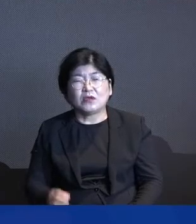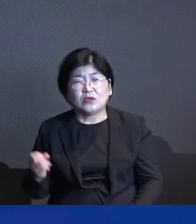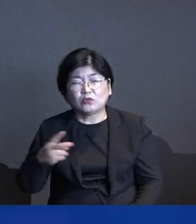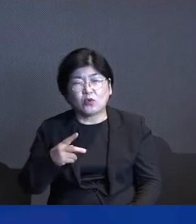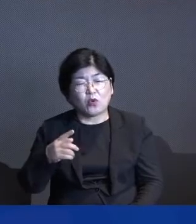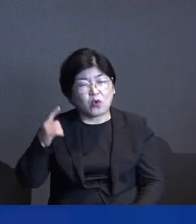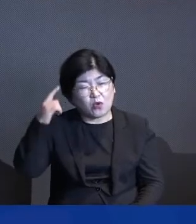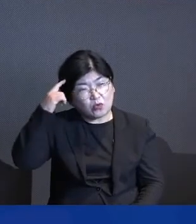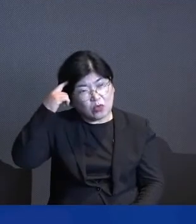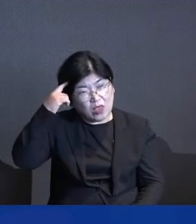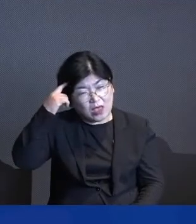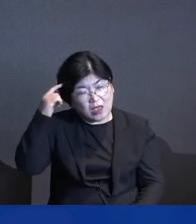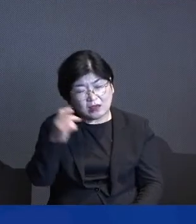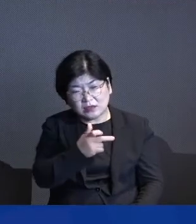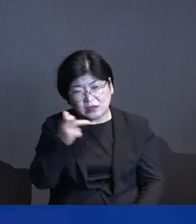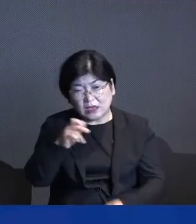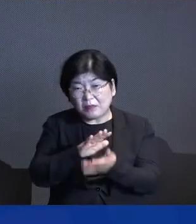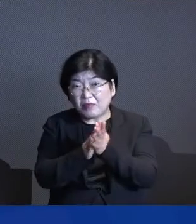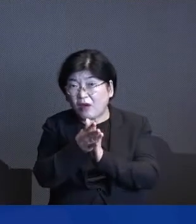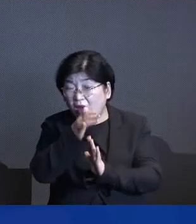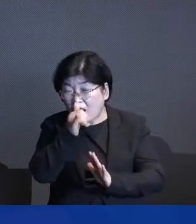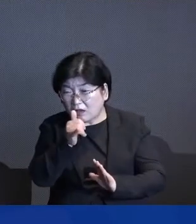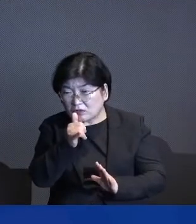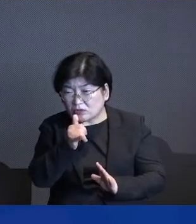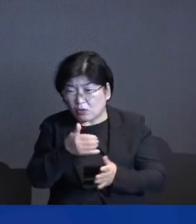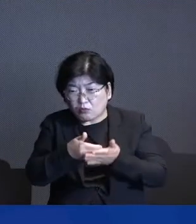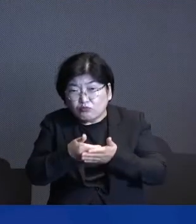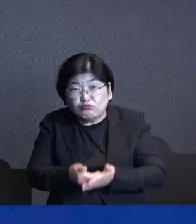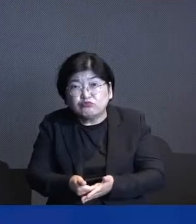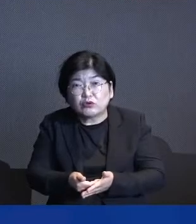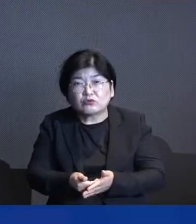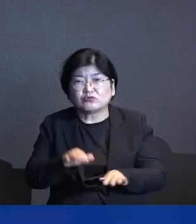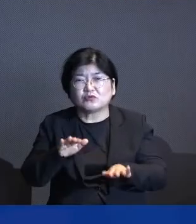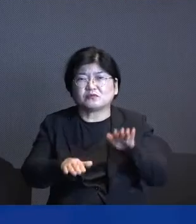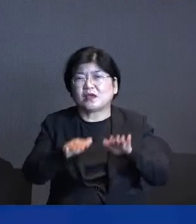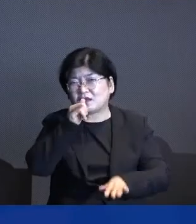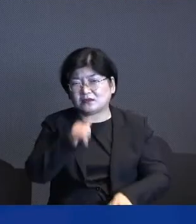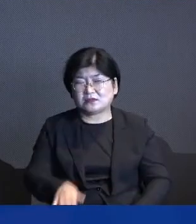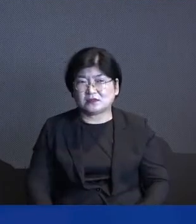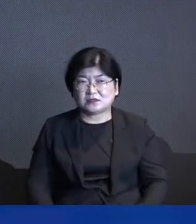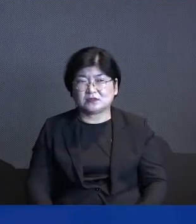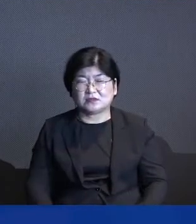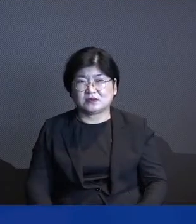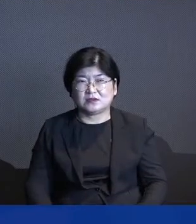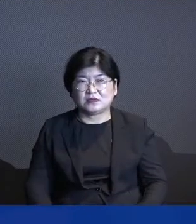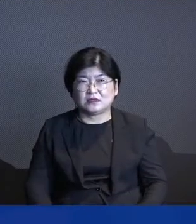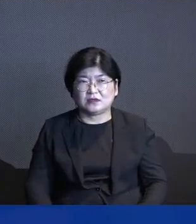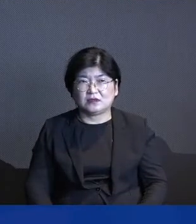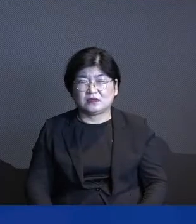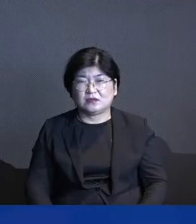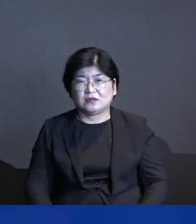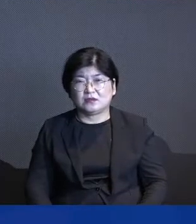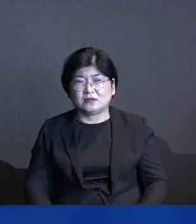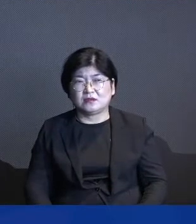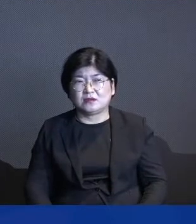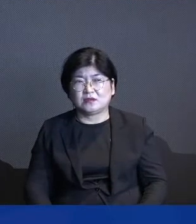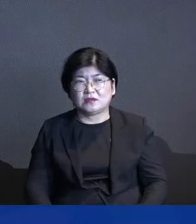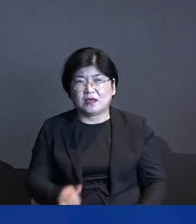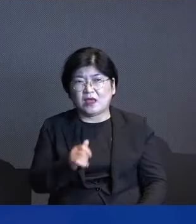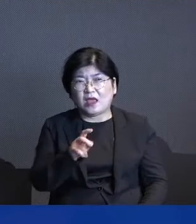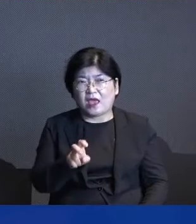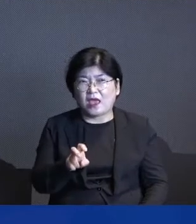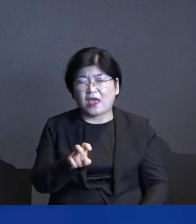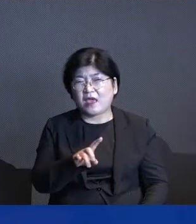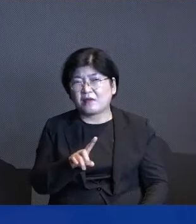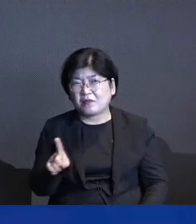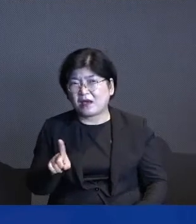And not to mention the biological factors of frontal cortex or the amygdala or hippocampus, which we discussed a few